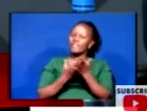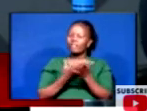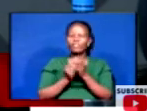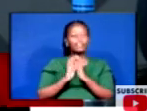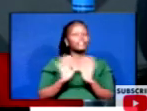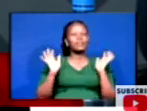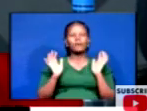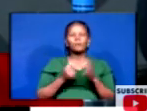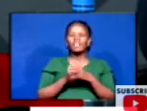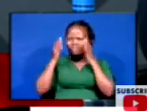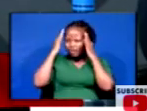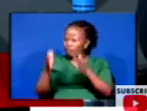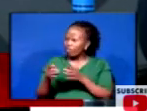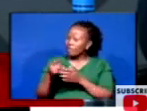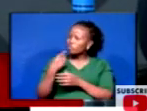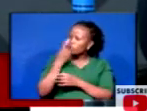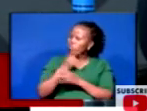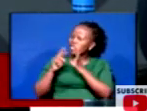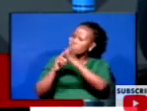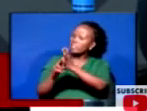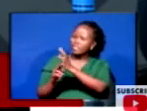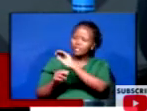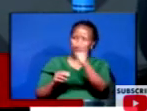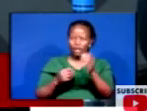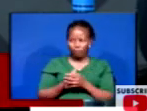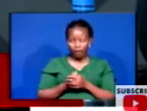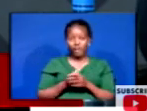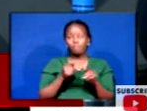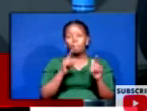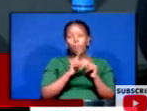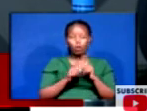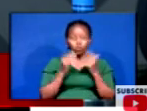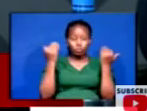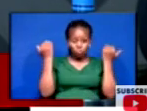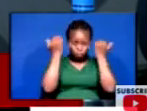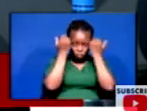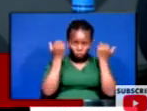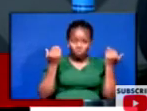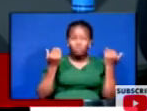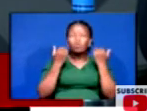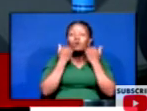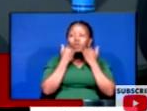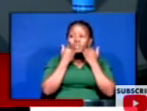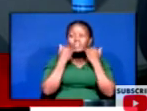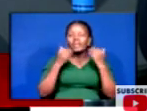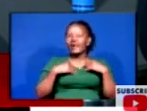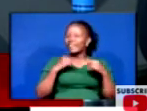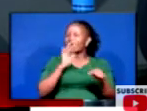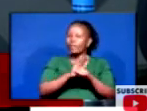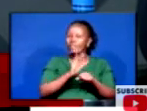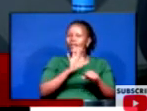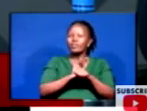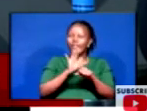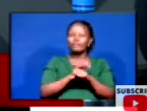or Swaka or... And according to the court, there was a lot of talk. There was a